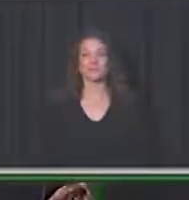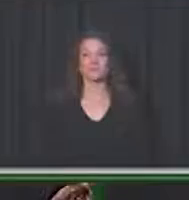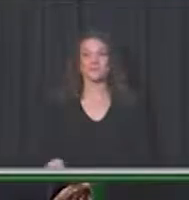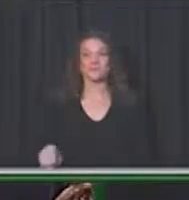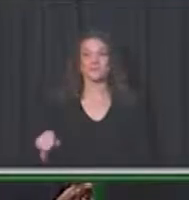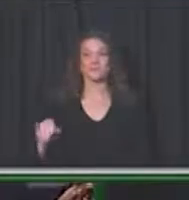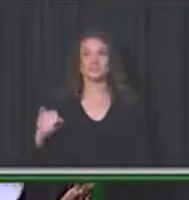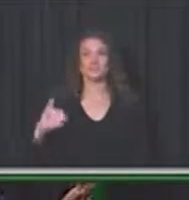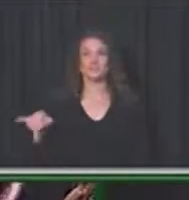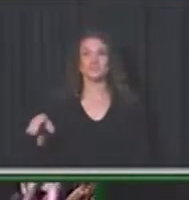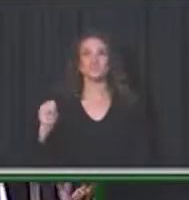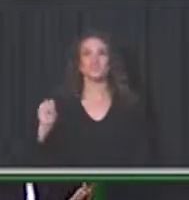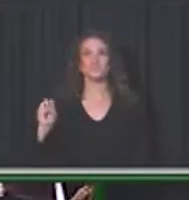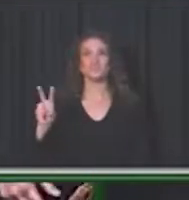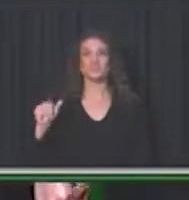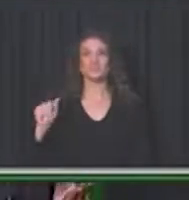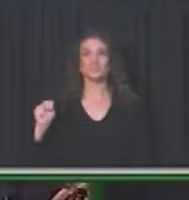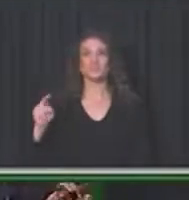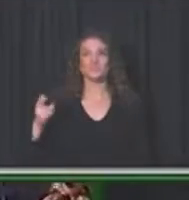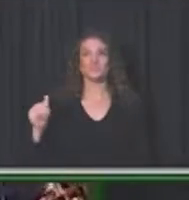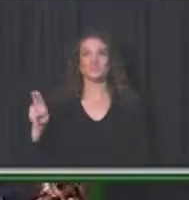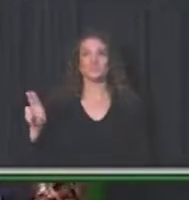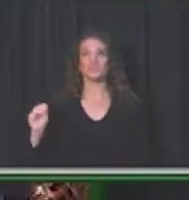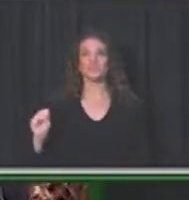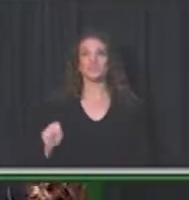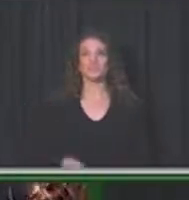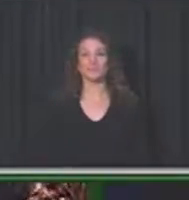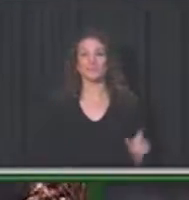Joel Barajas. Vaughn Lee.